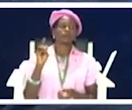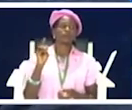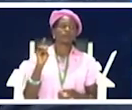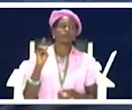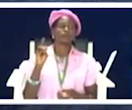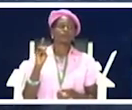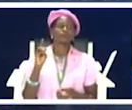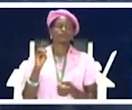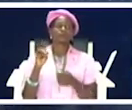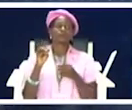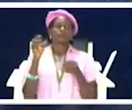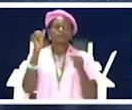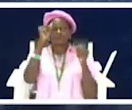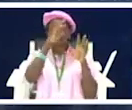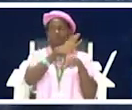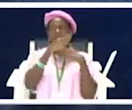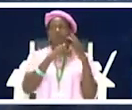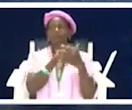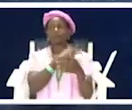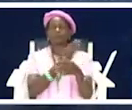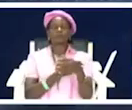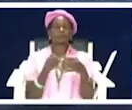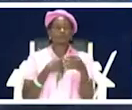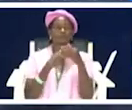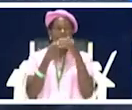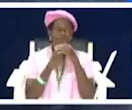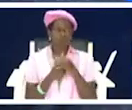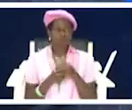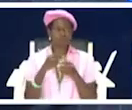Father Almighty, we worship you.